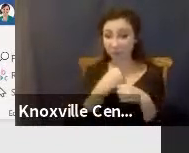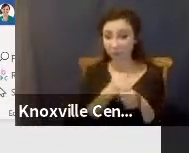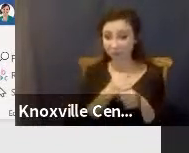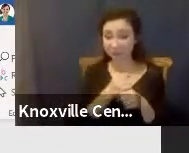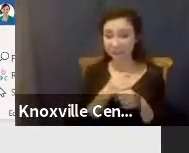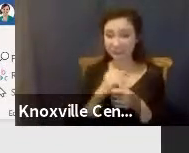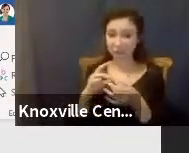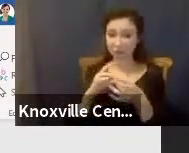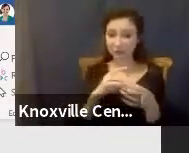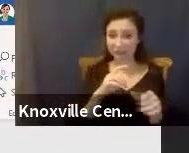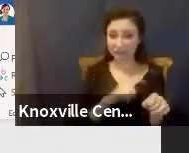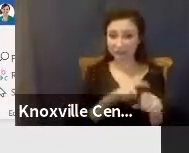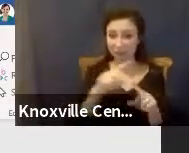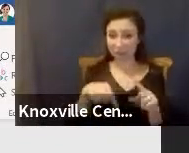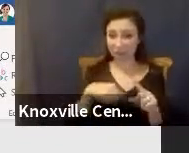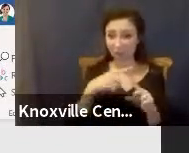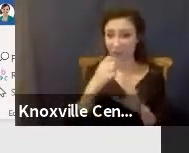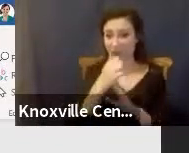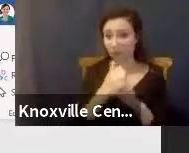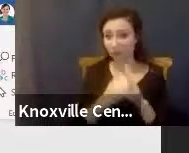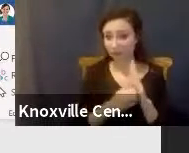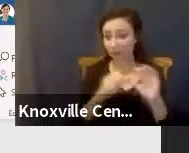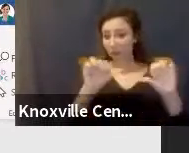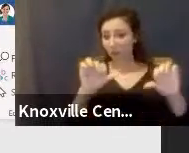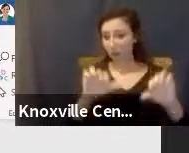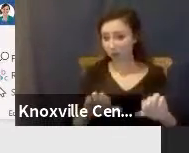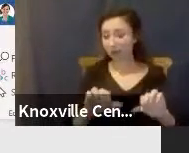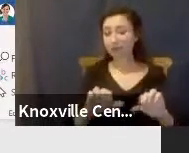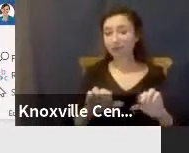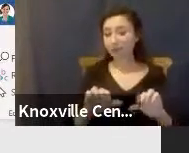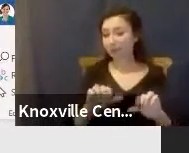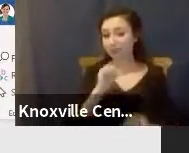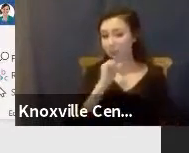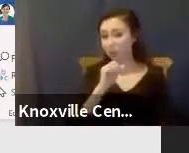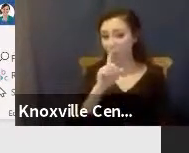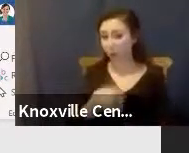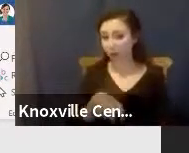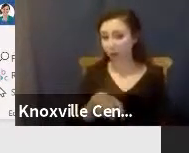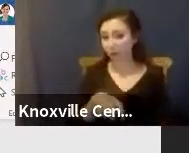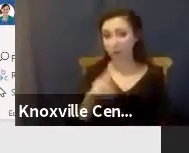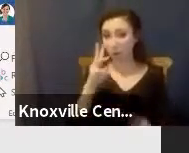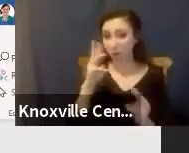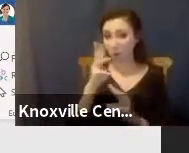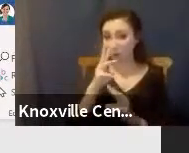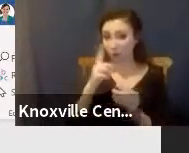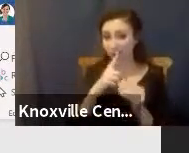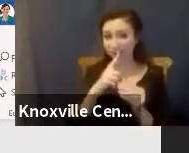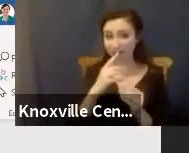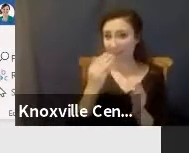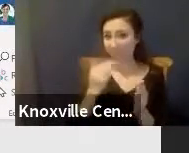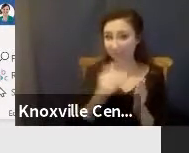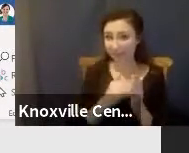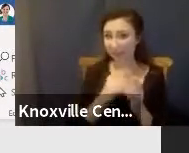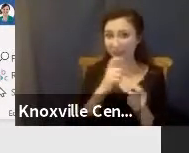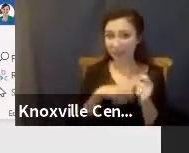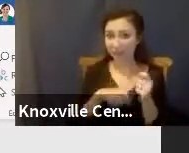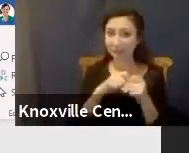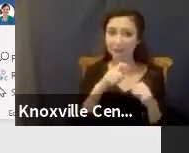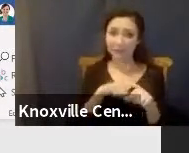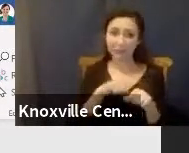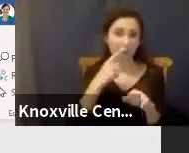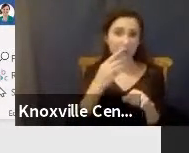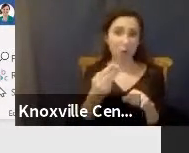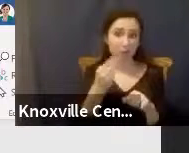the agenda is published, then you won't have to worry about, again, your Monday issue or specific timings. If the